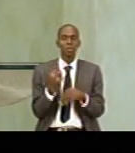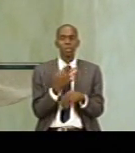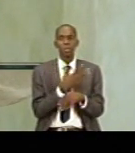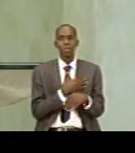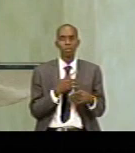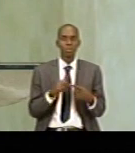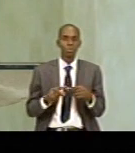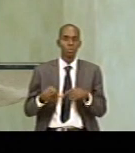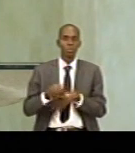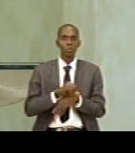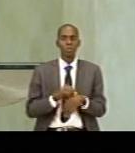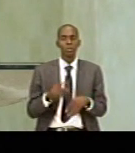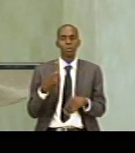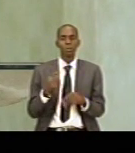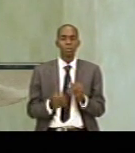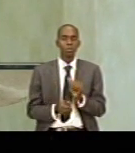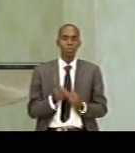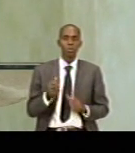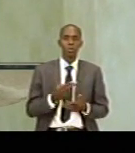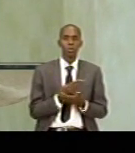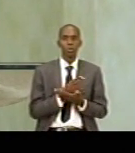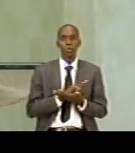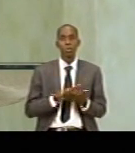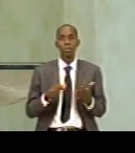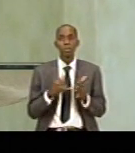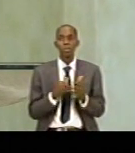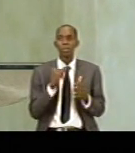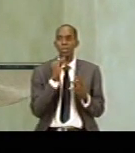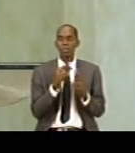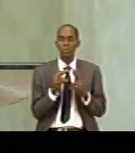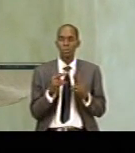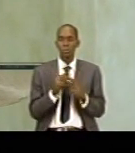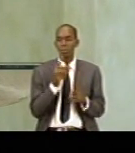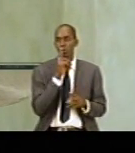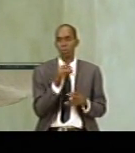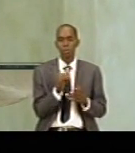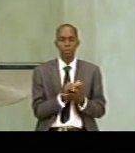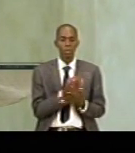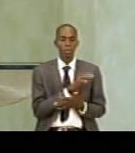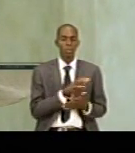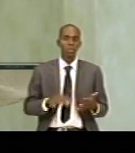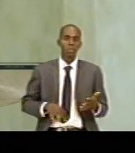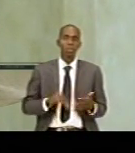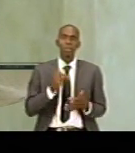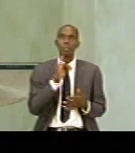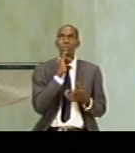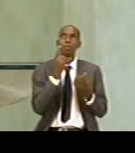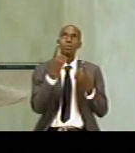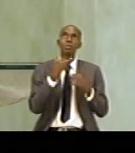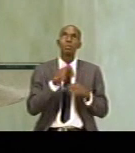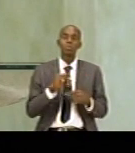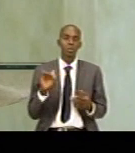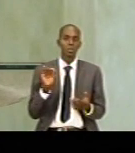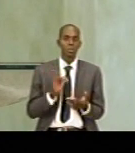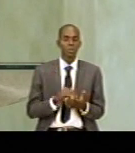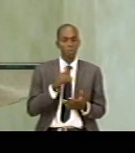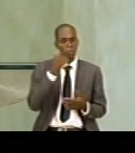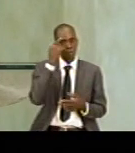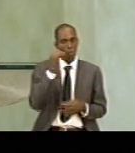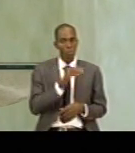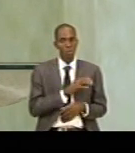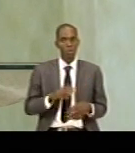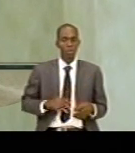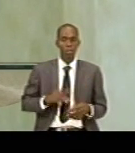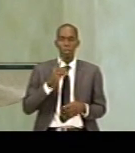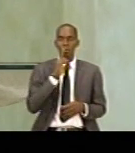the most holy. It is very certain that Christ is coming back again because he assured the church of the